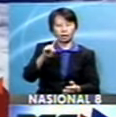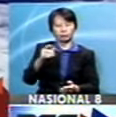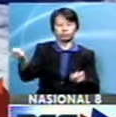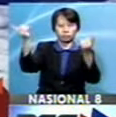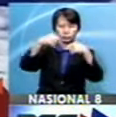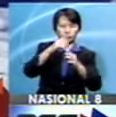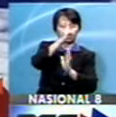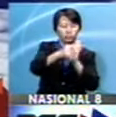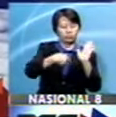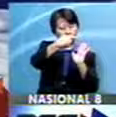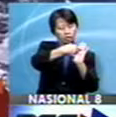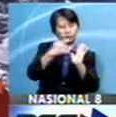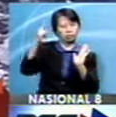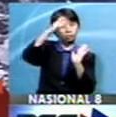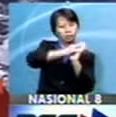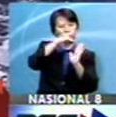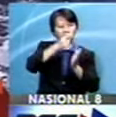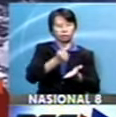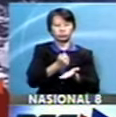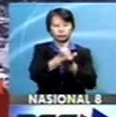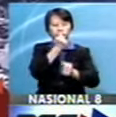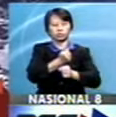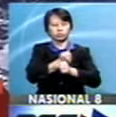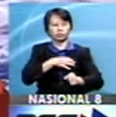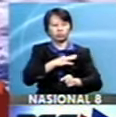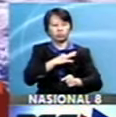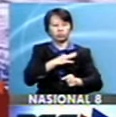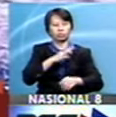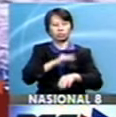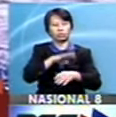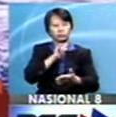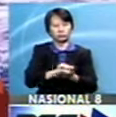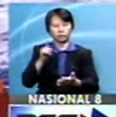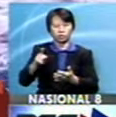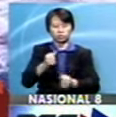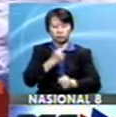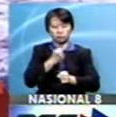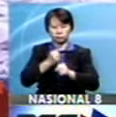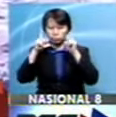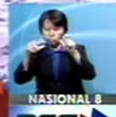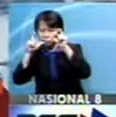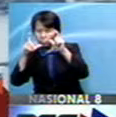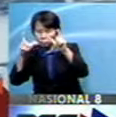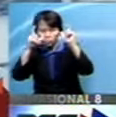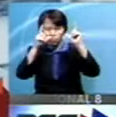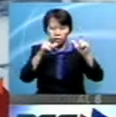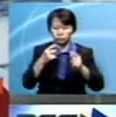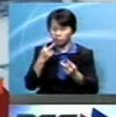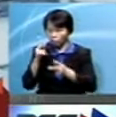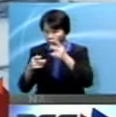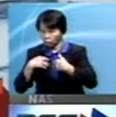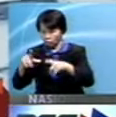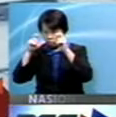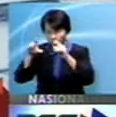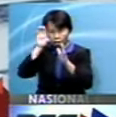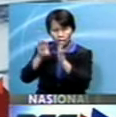as a volunteer. So working time, she collected some photos. She saw people have so many photos. And